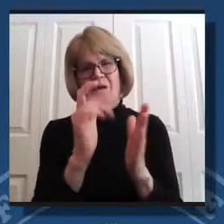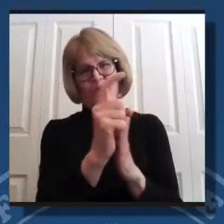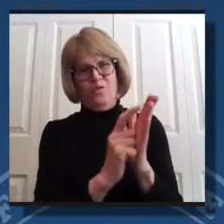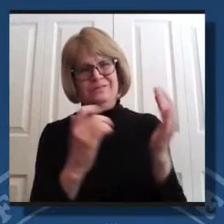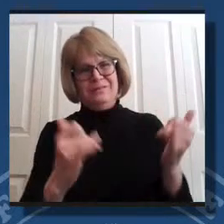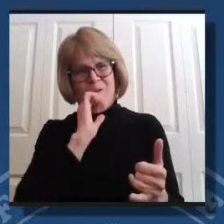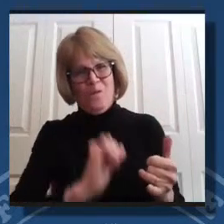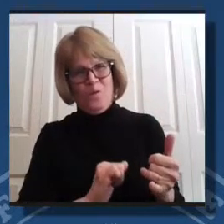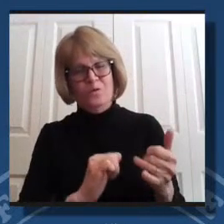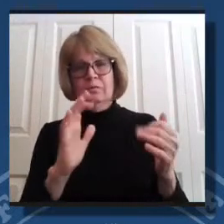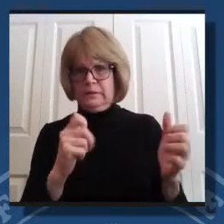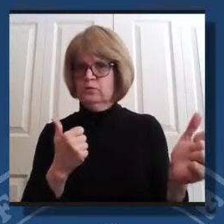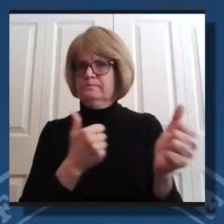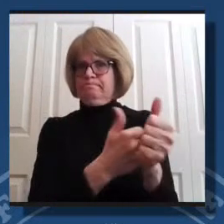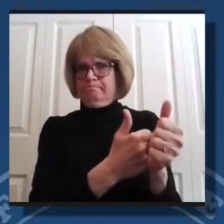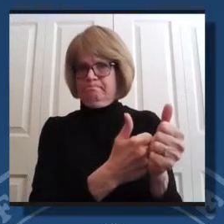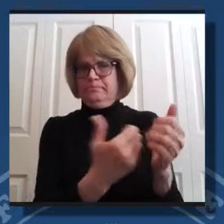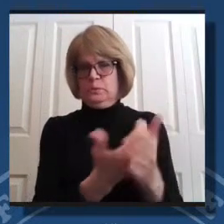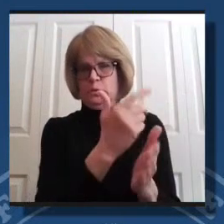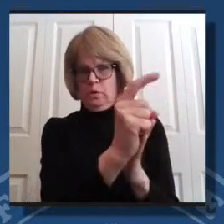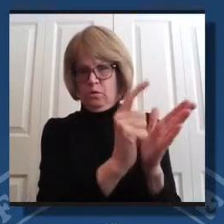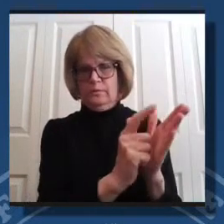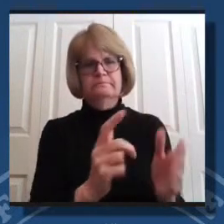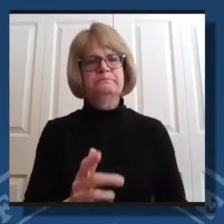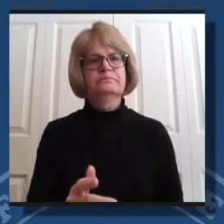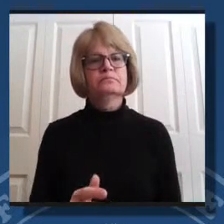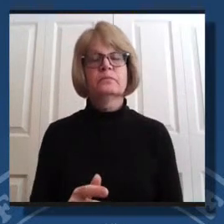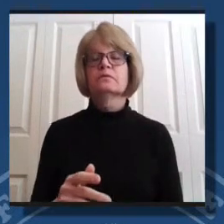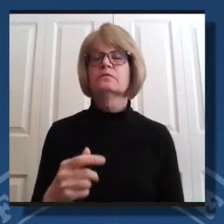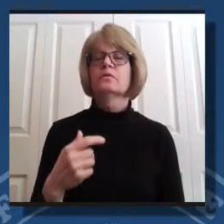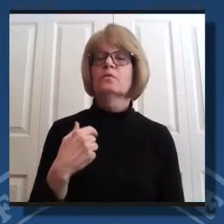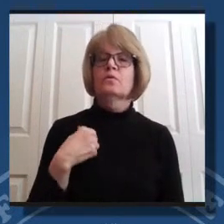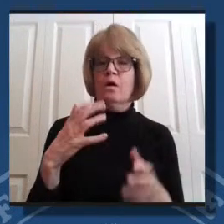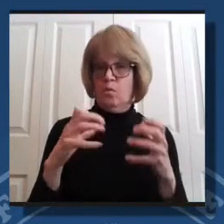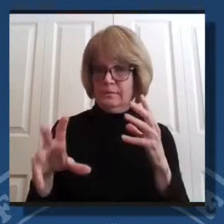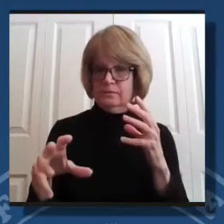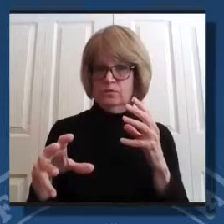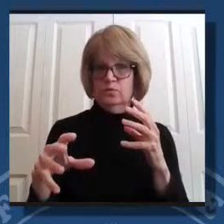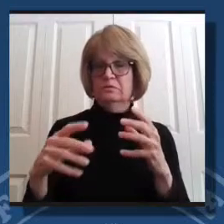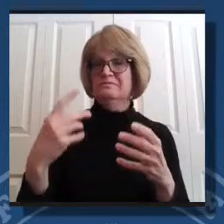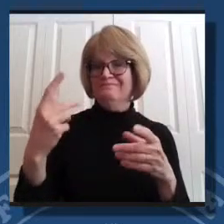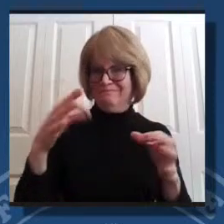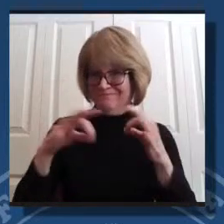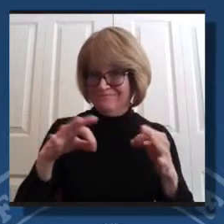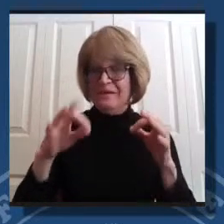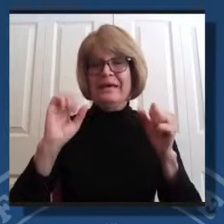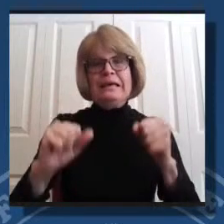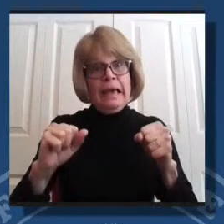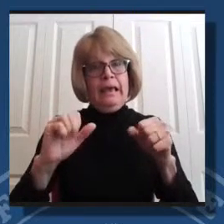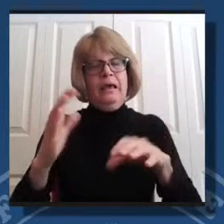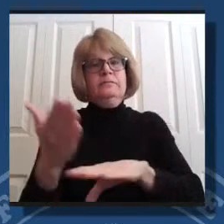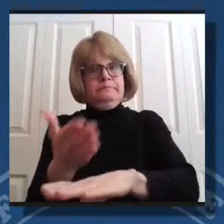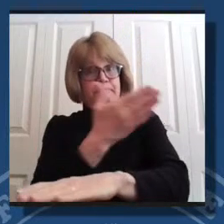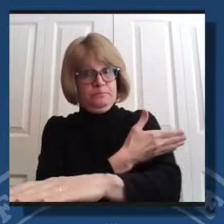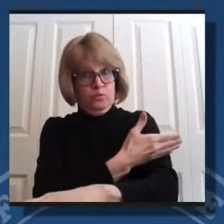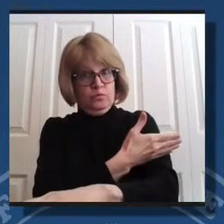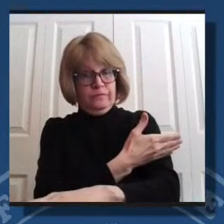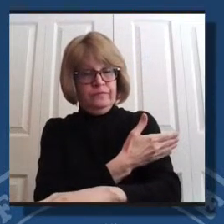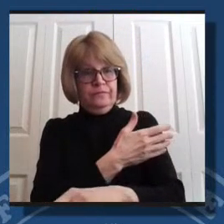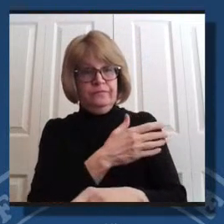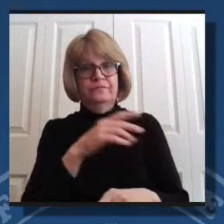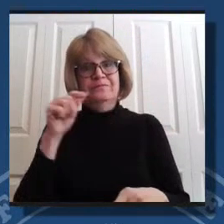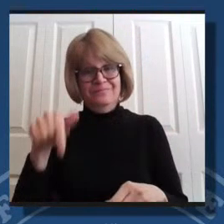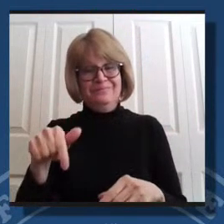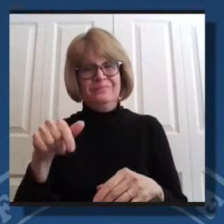is just to pull up what Secretary Majewski said, that we can do better. And that's what this bill is about. It's about doing